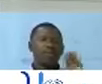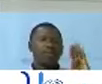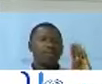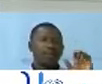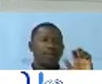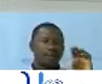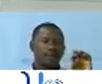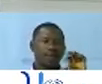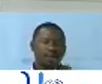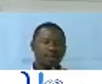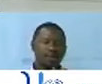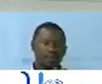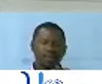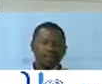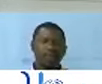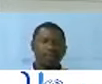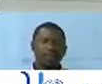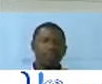and went in front of the NIA.